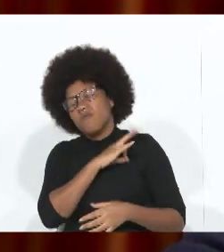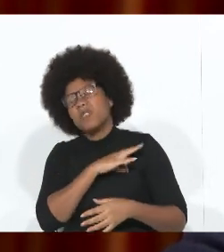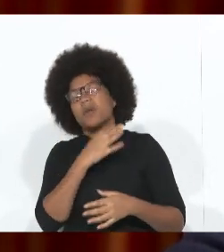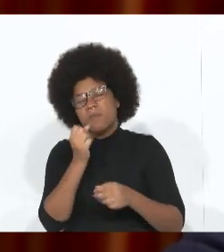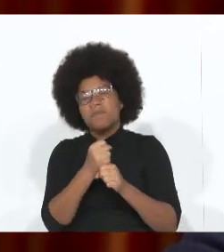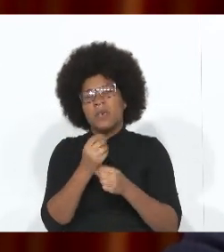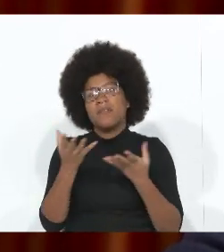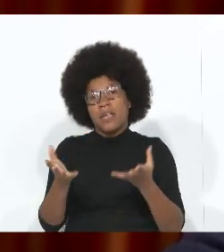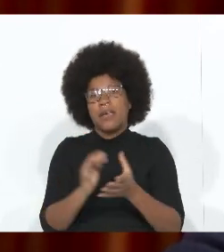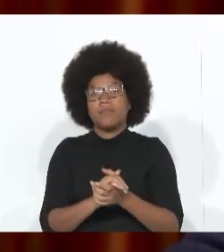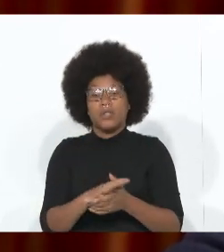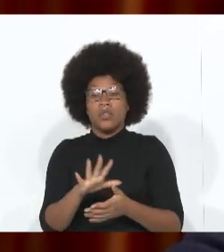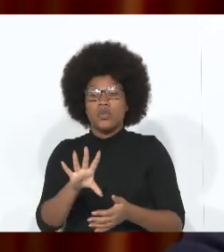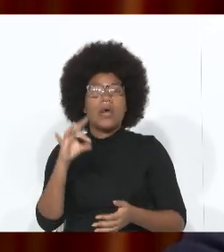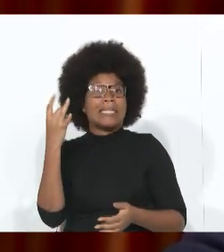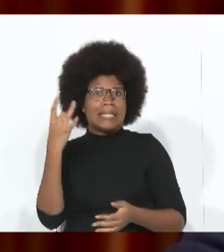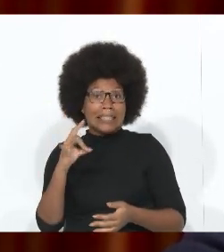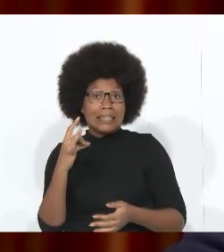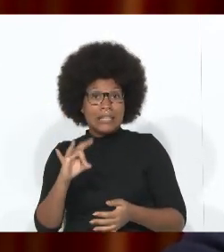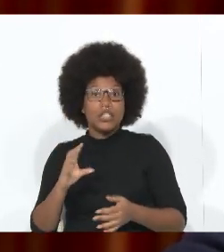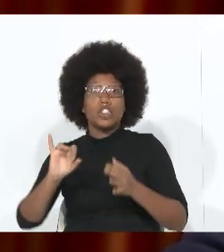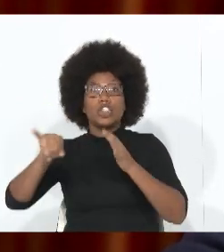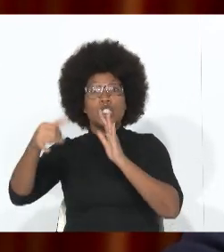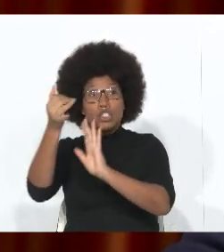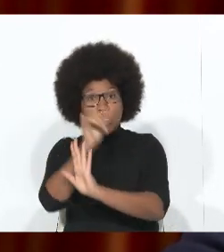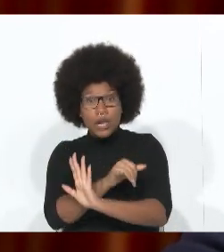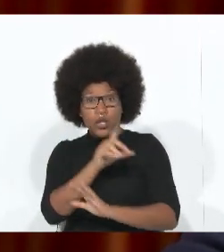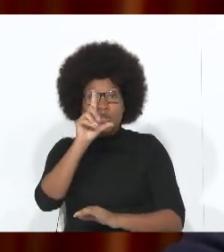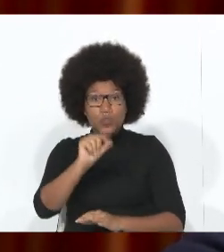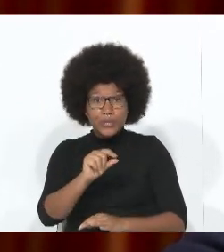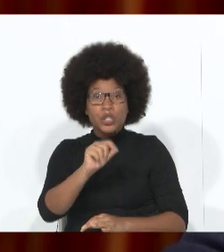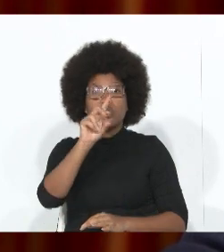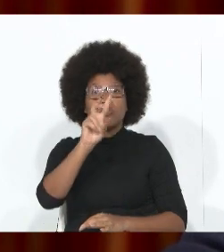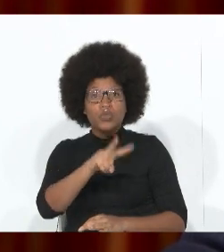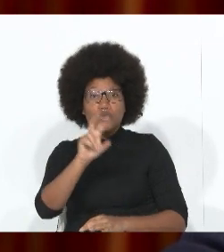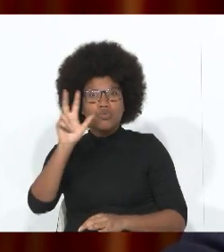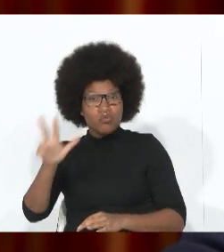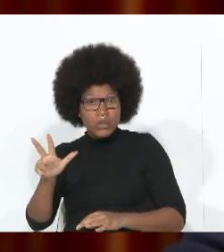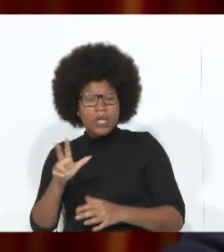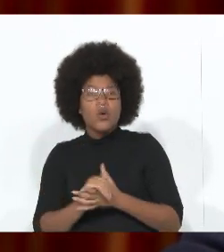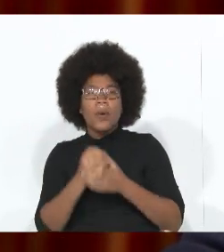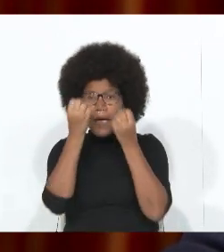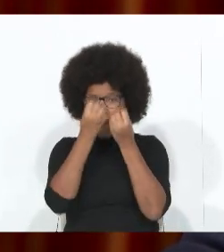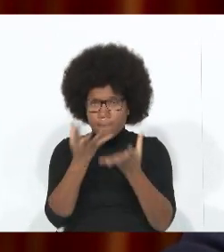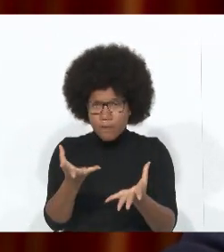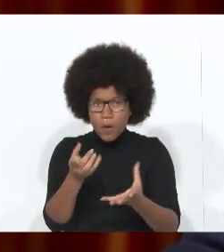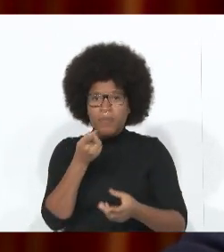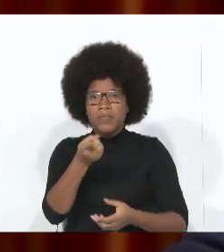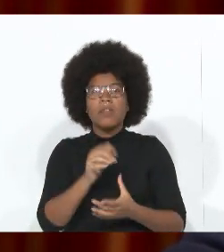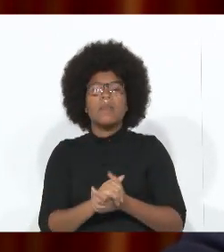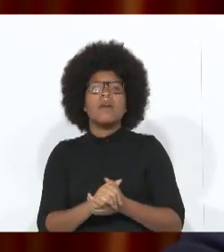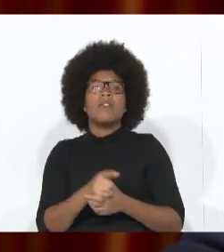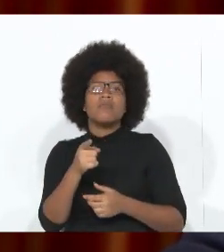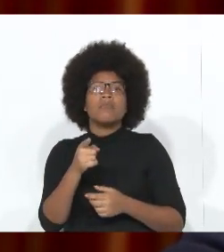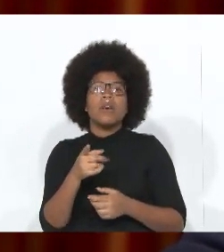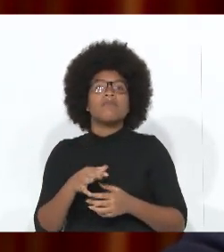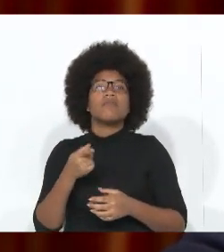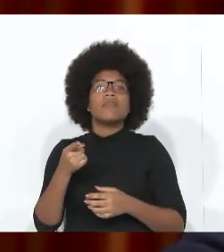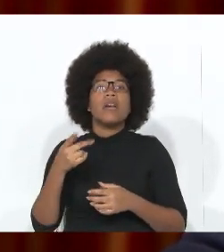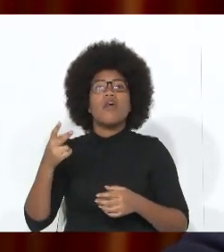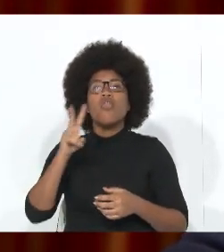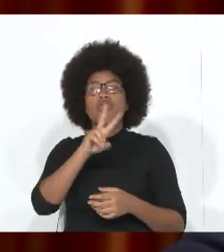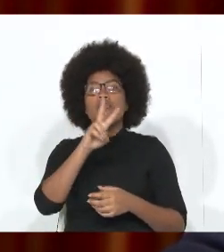18th January 2023, we informed that ATSC 3.0 was adopted